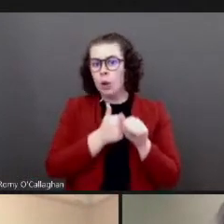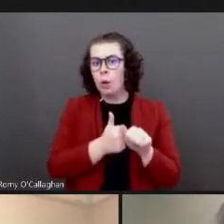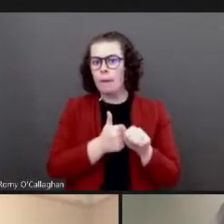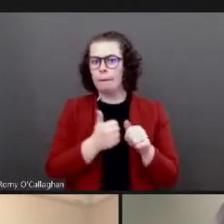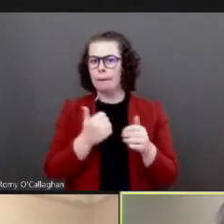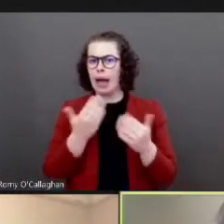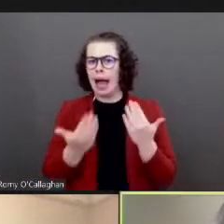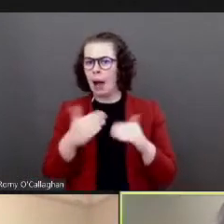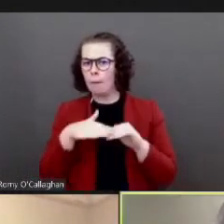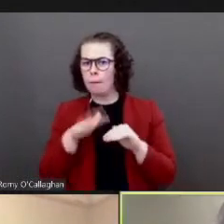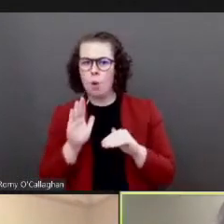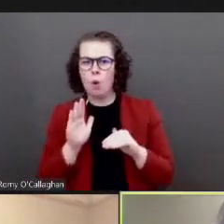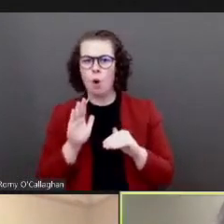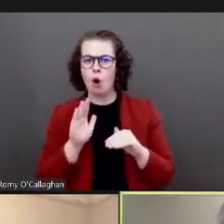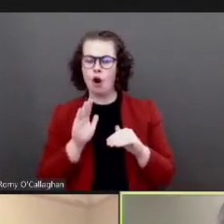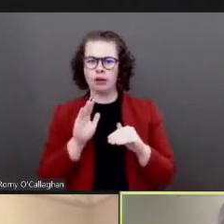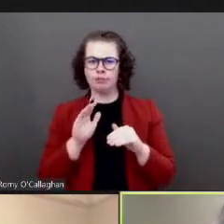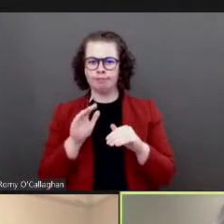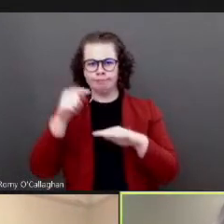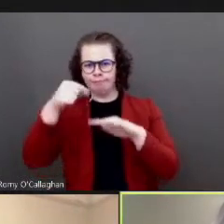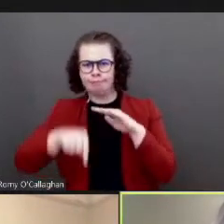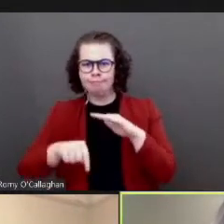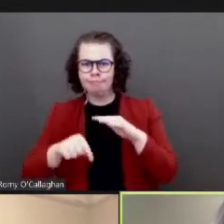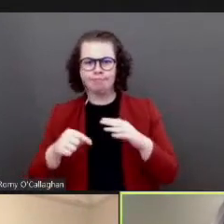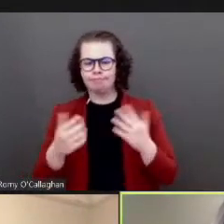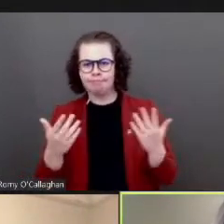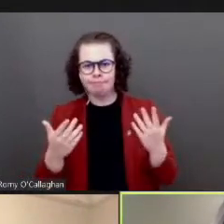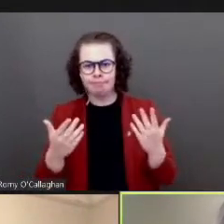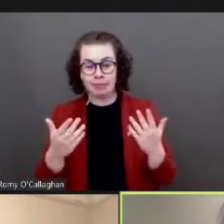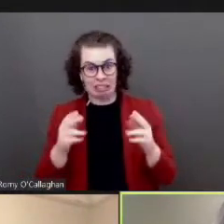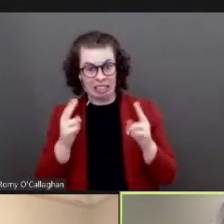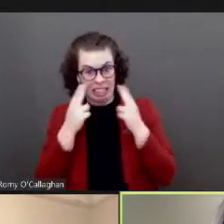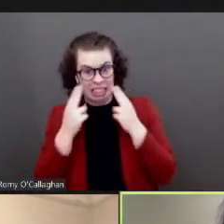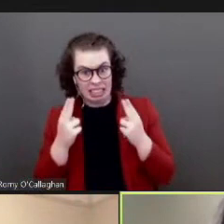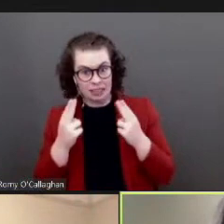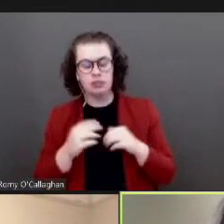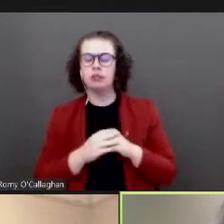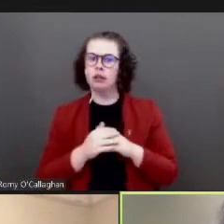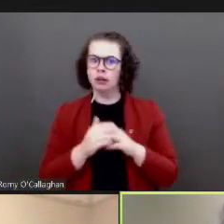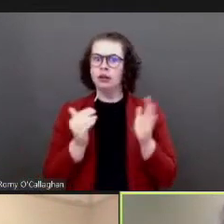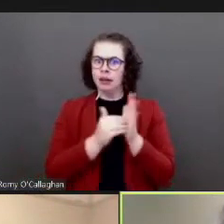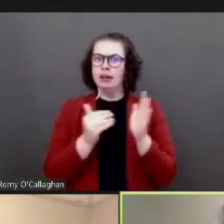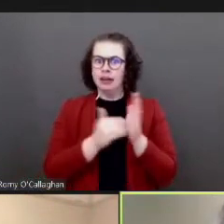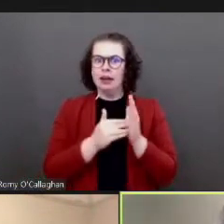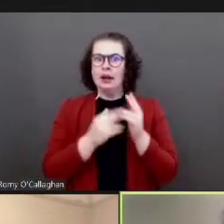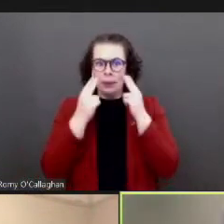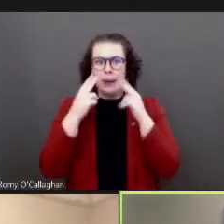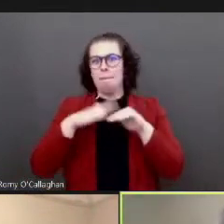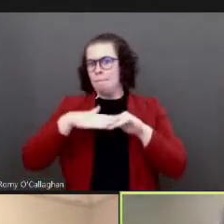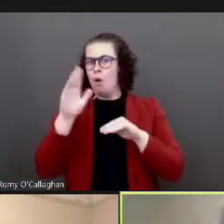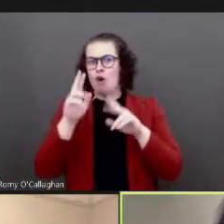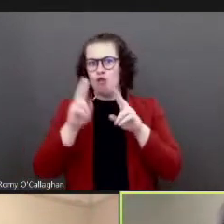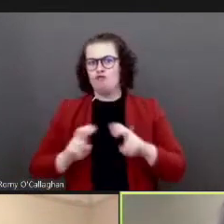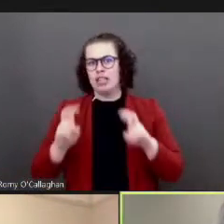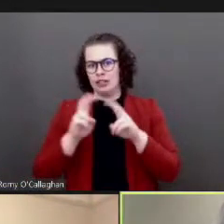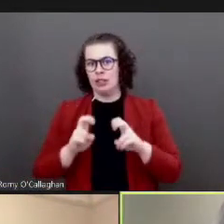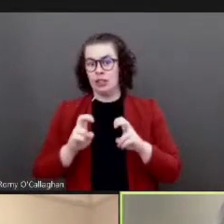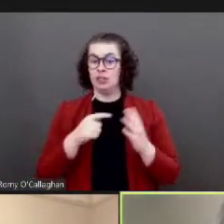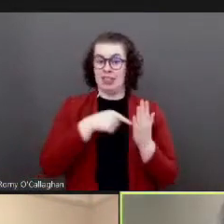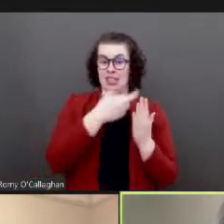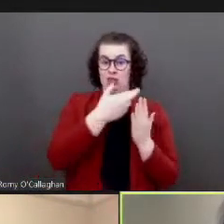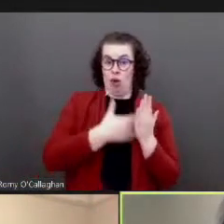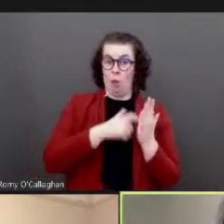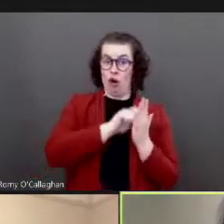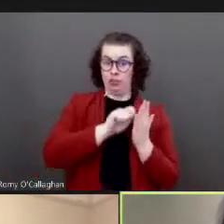McCarthy. So a lot, and I think our conversations around the time that the report was published were